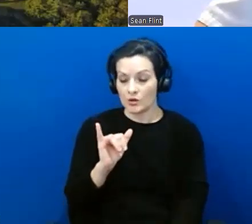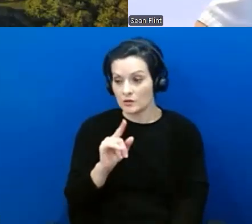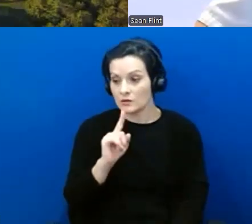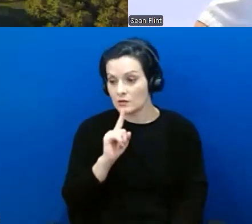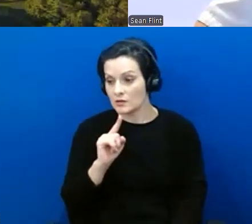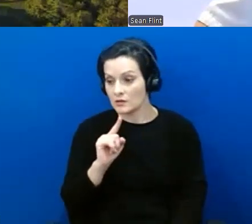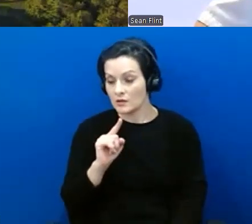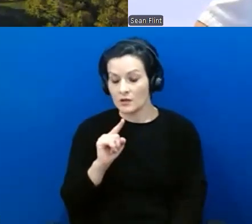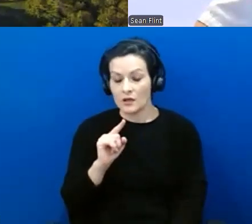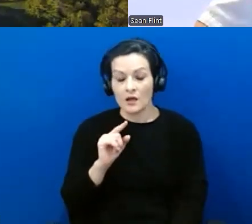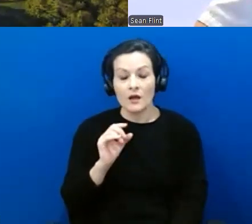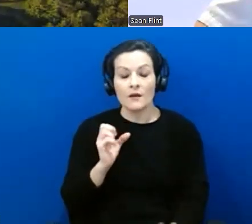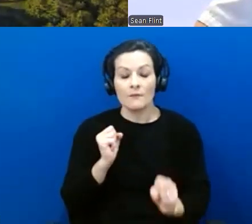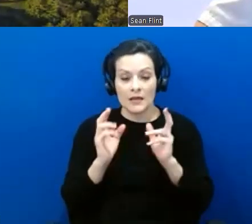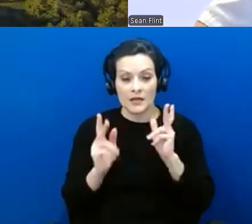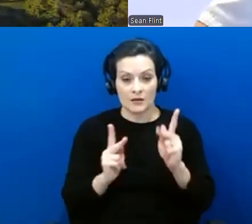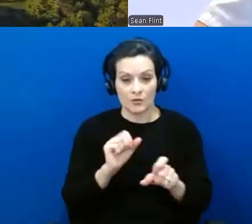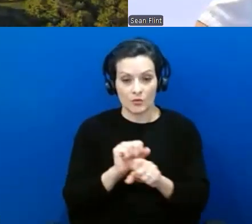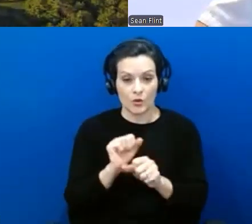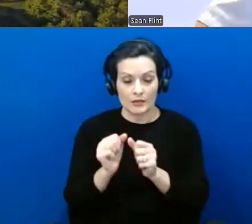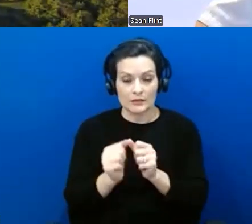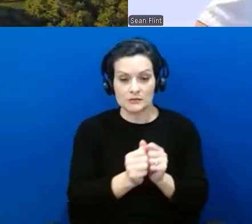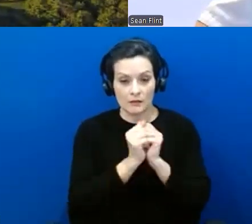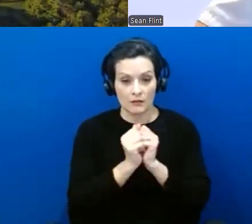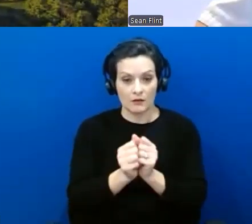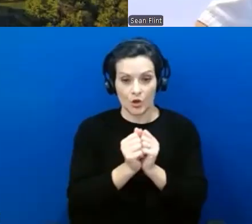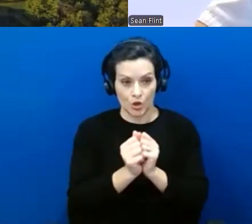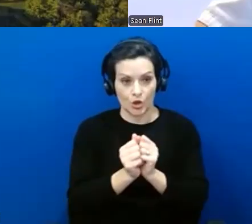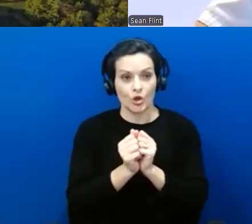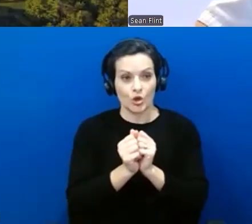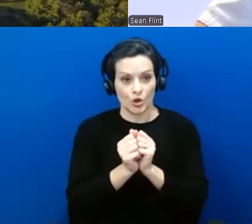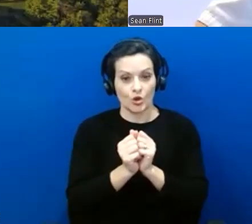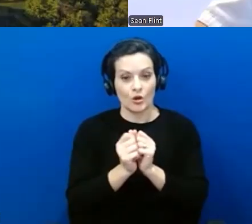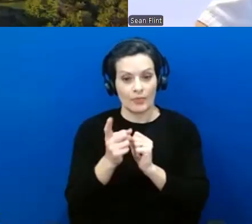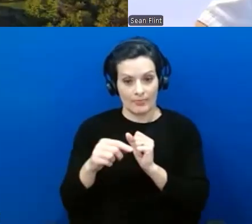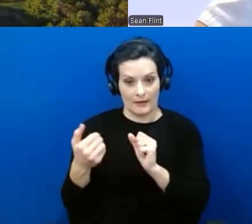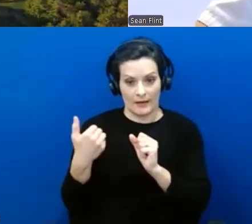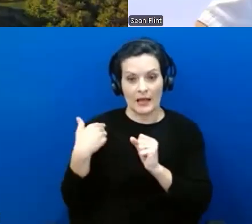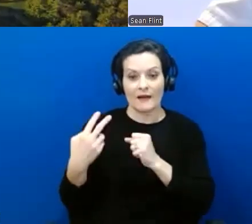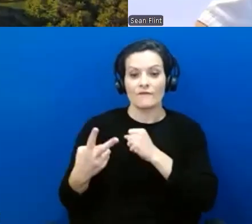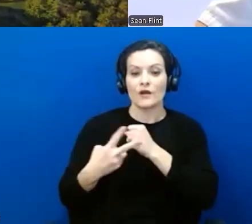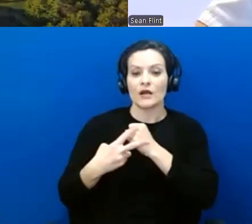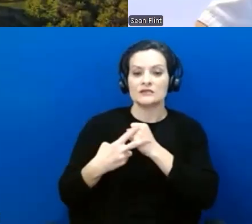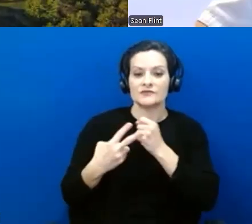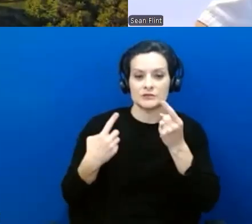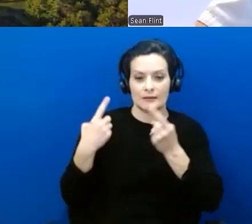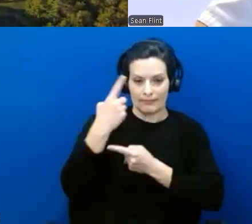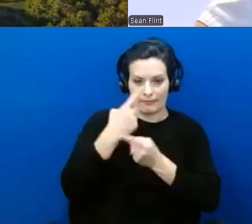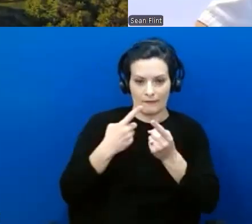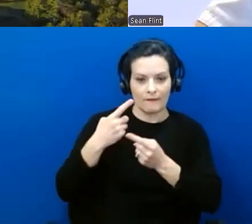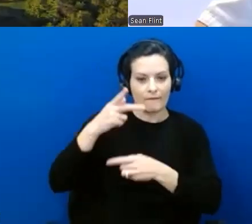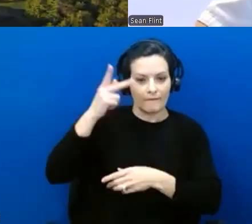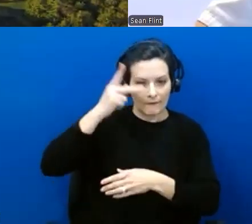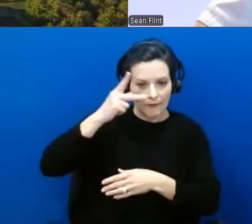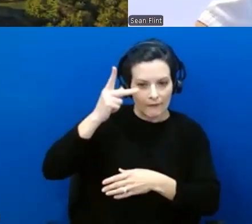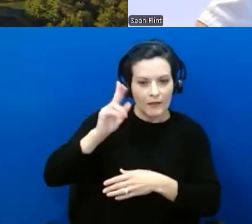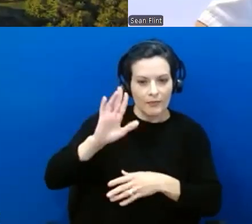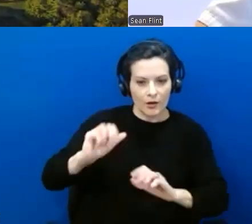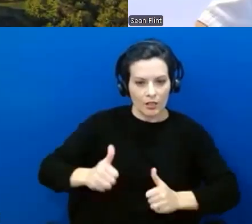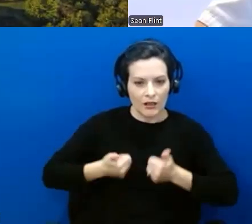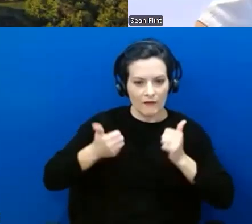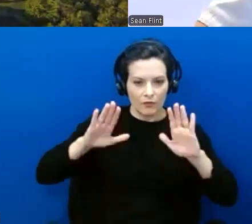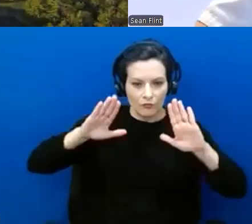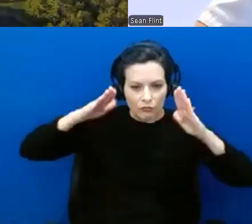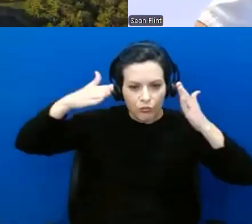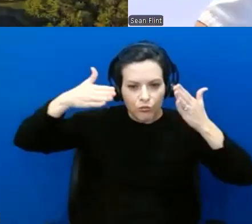know, dozens of different people, each of whom has their own conservation ethic and has dedicated their lives to these things and